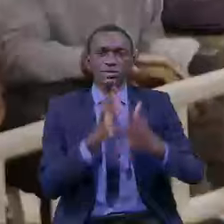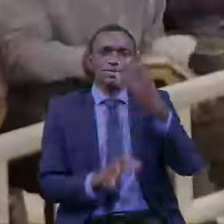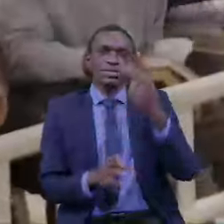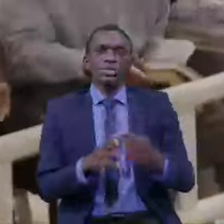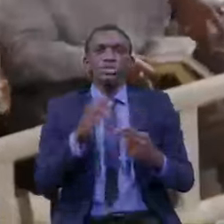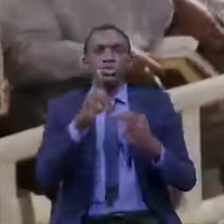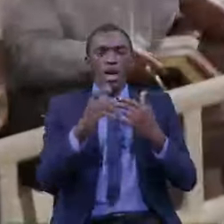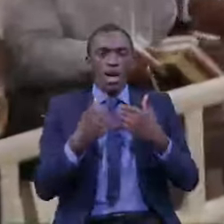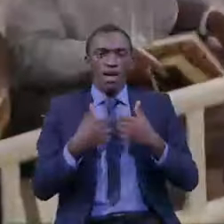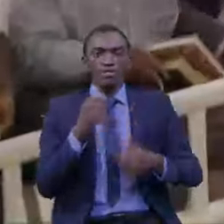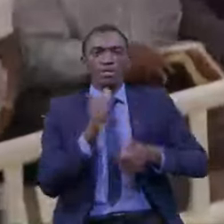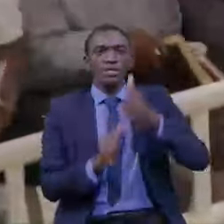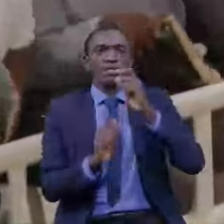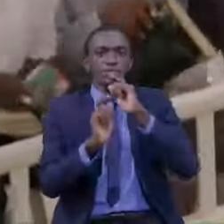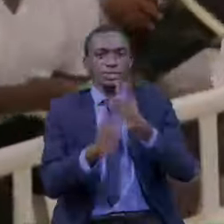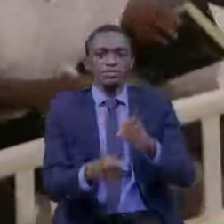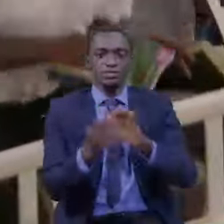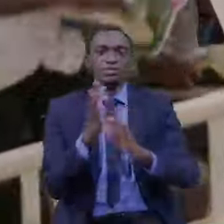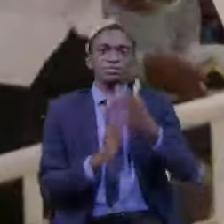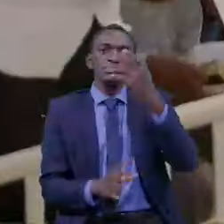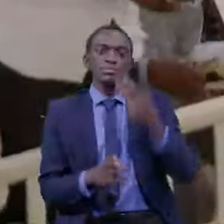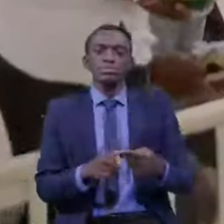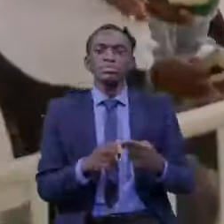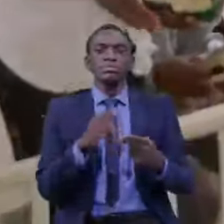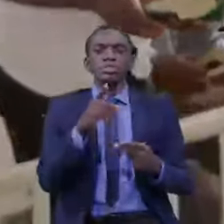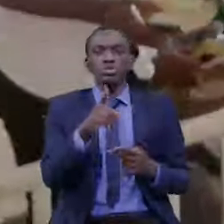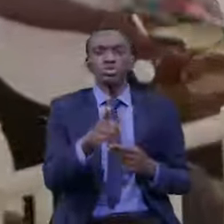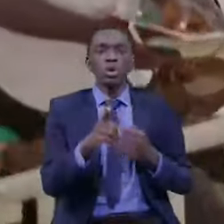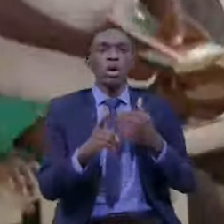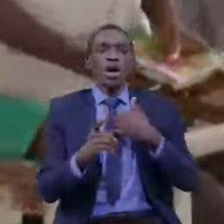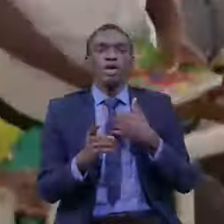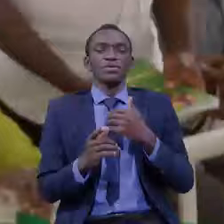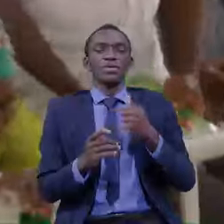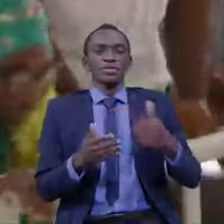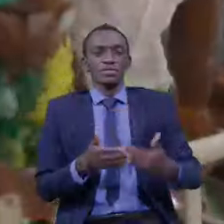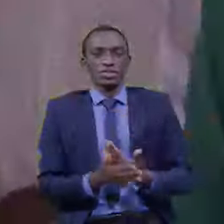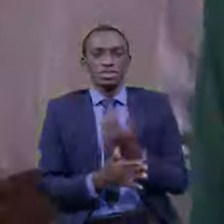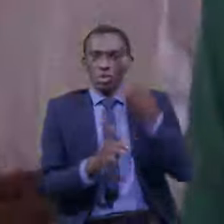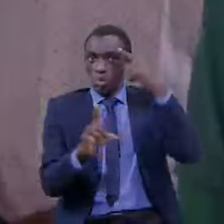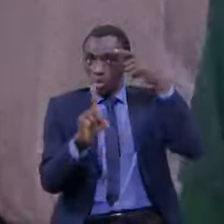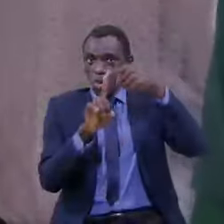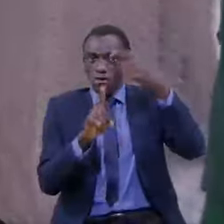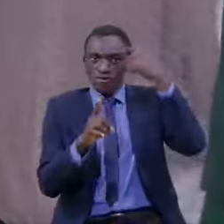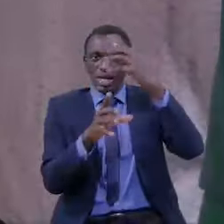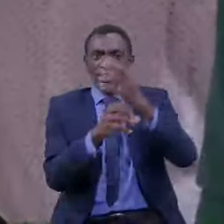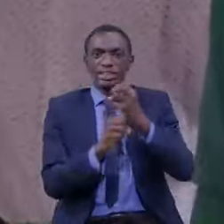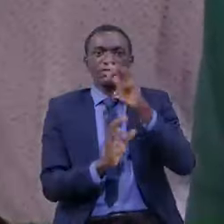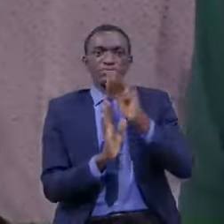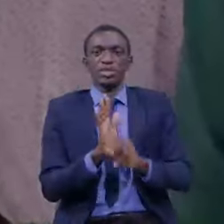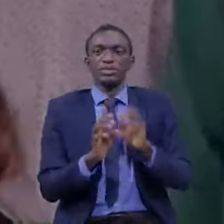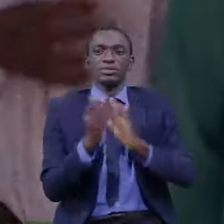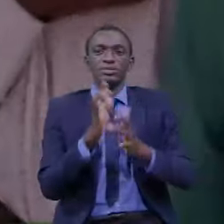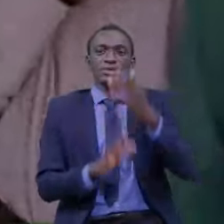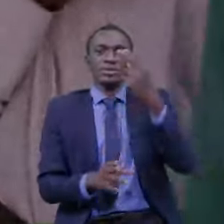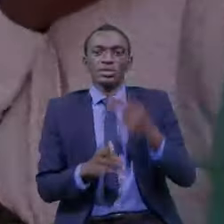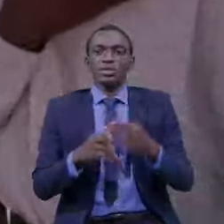gifts, and you have a new goal for achievement. The Lord will begin